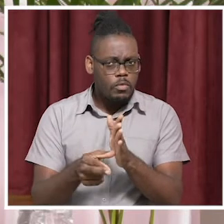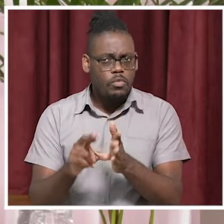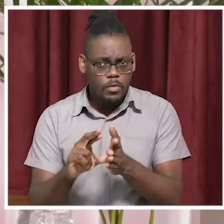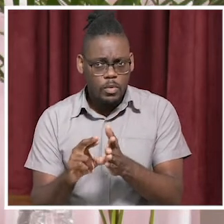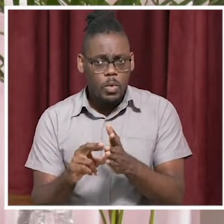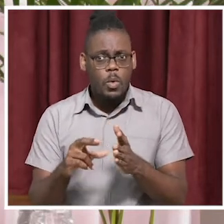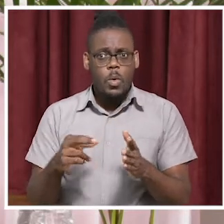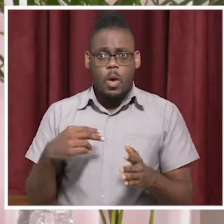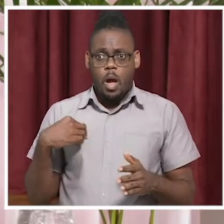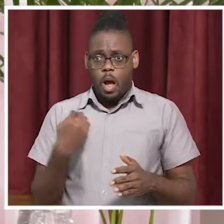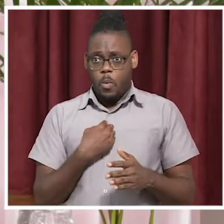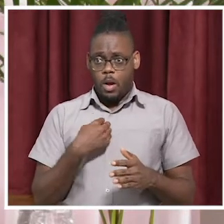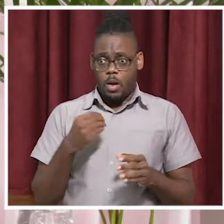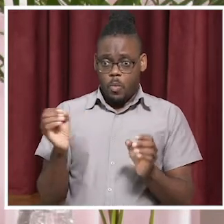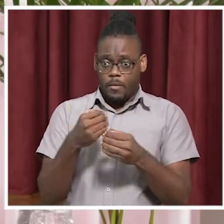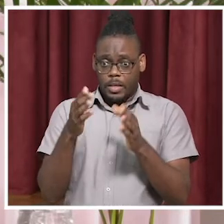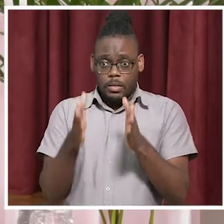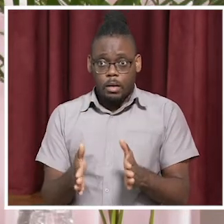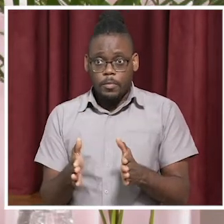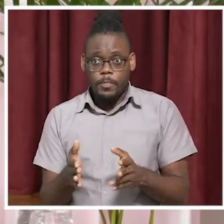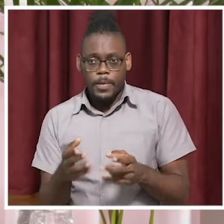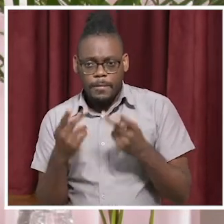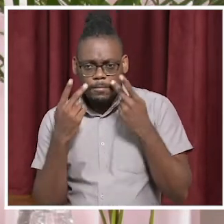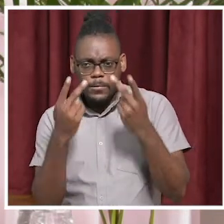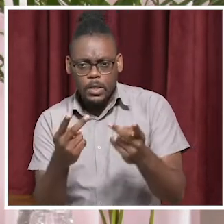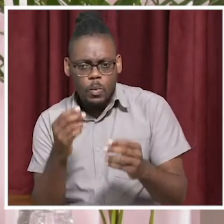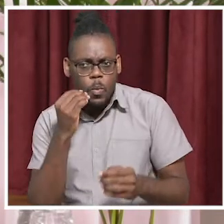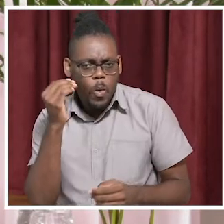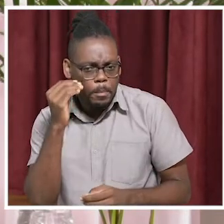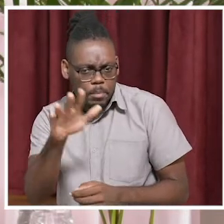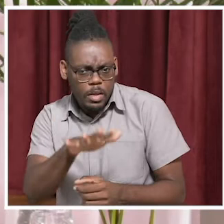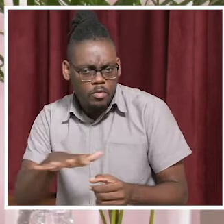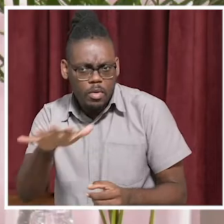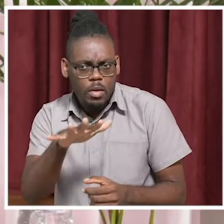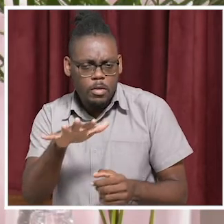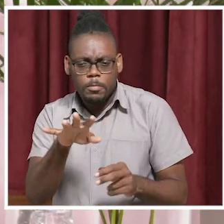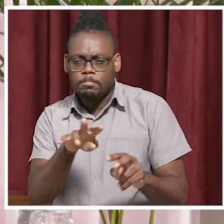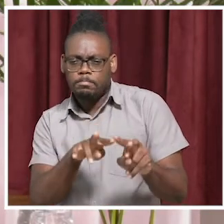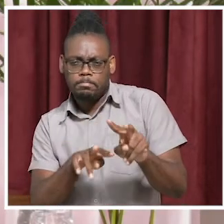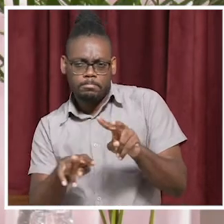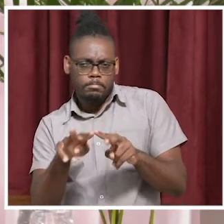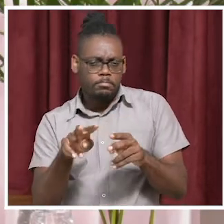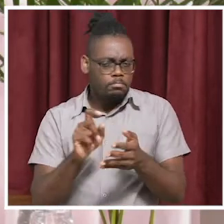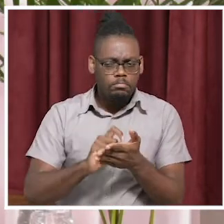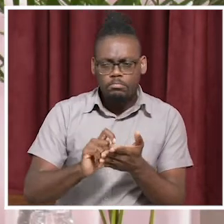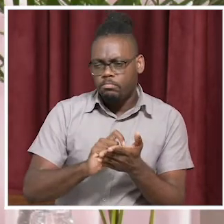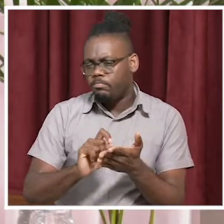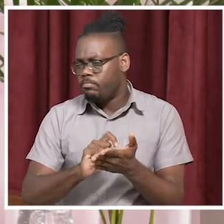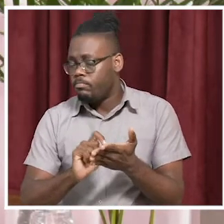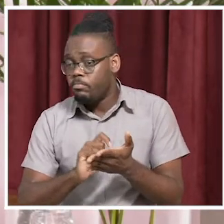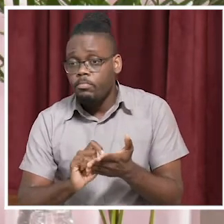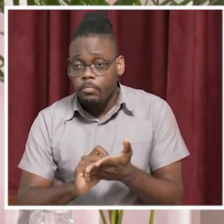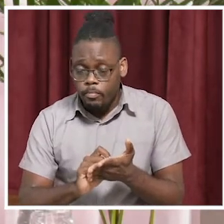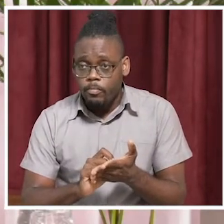home. So we'll be able to assess the home conditions and make recommendations there. Okay. Right? So if